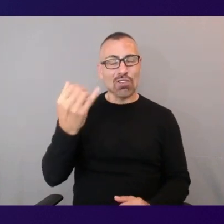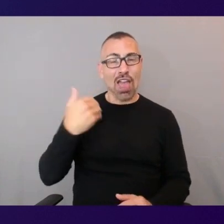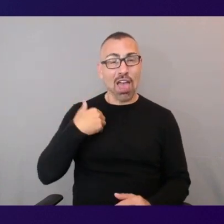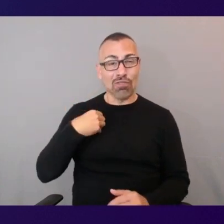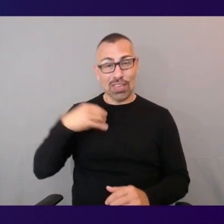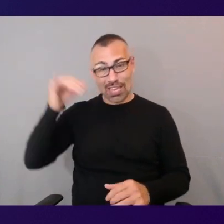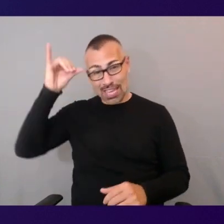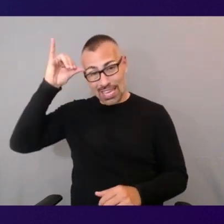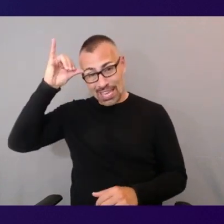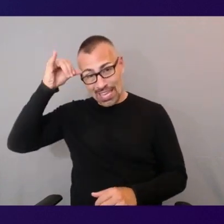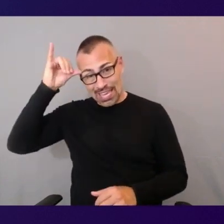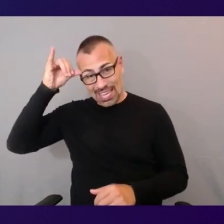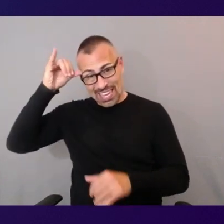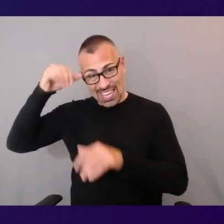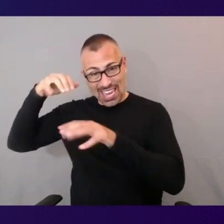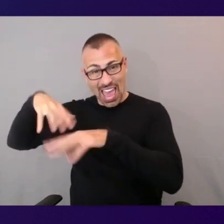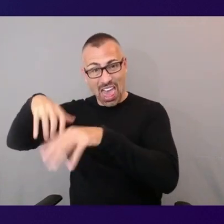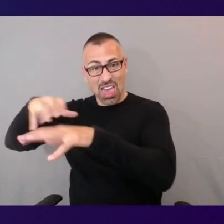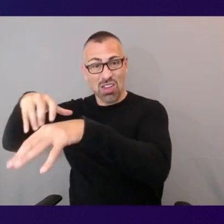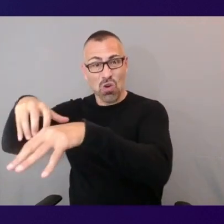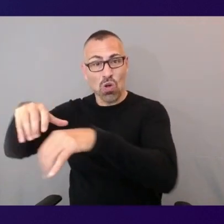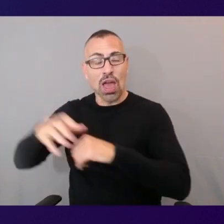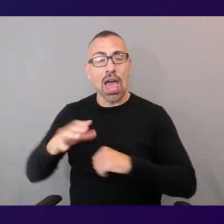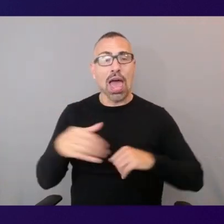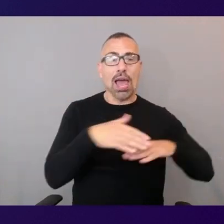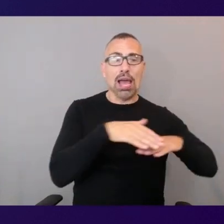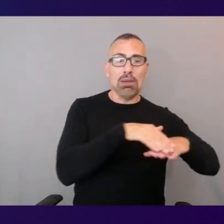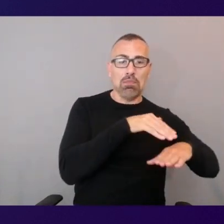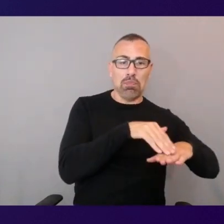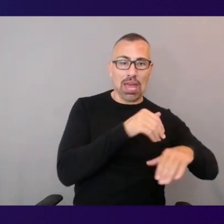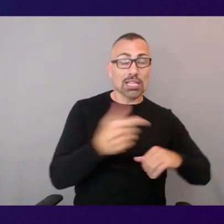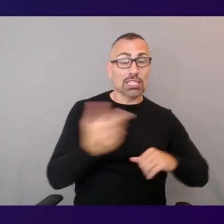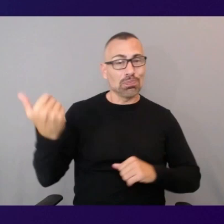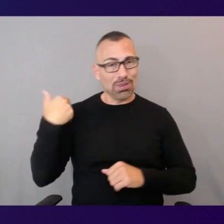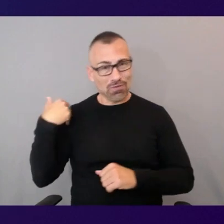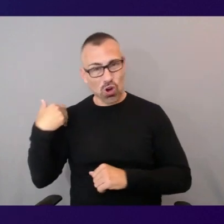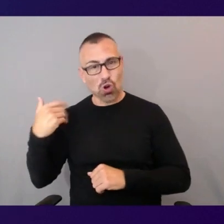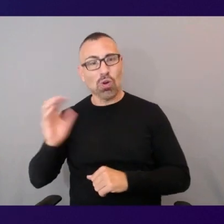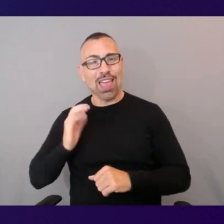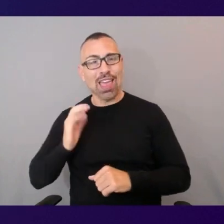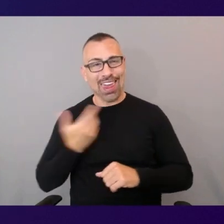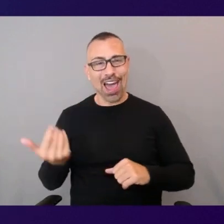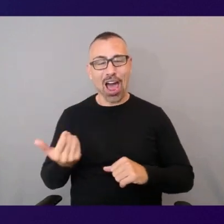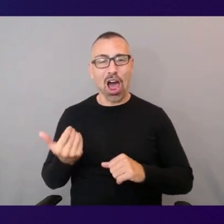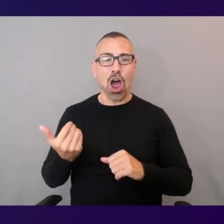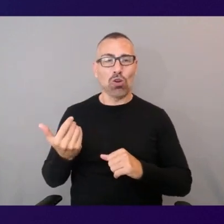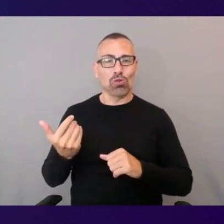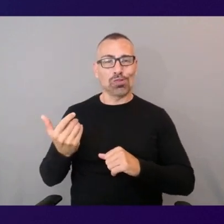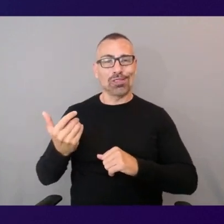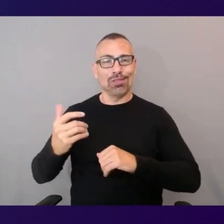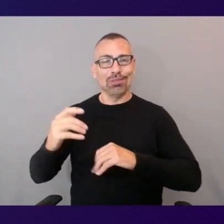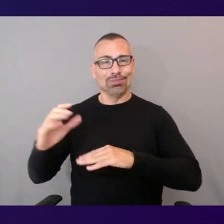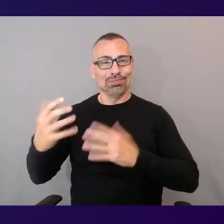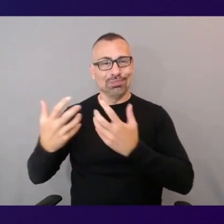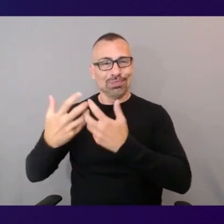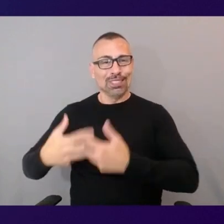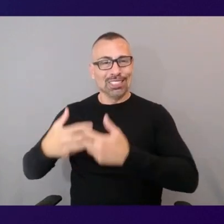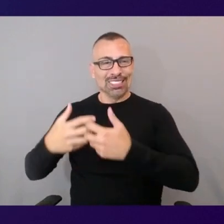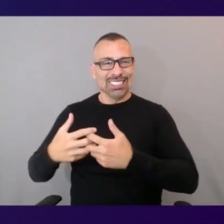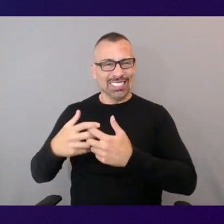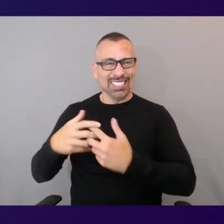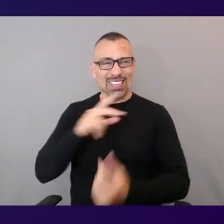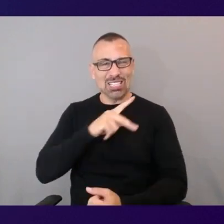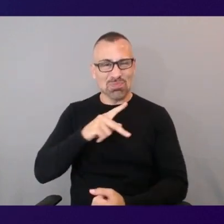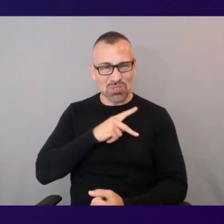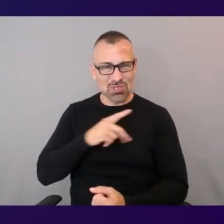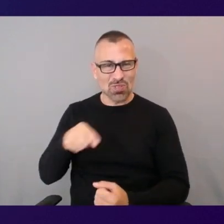had our machine, our desktop that's personalized, and we don't want to get rid of it. And if it goes away, if it breaks, we get sad, sort of like a pet. But